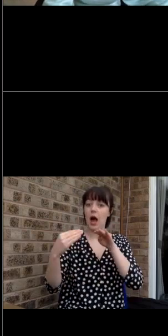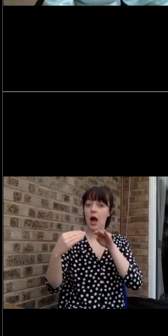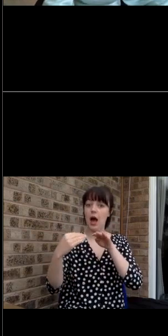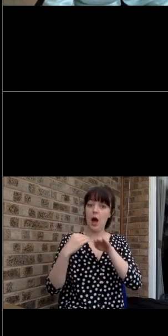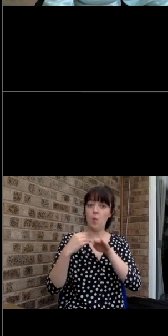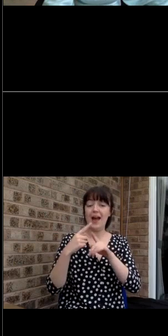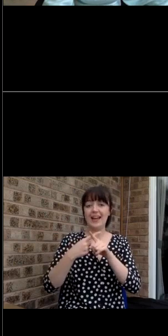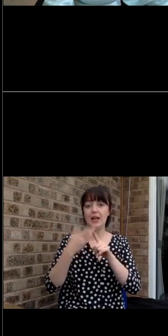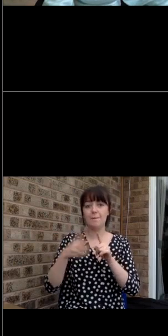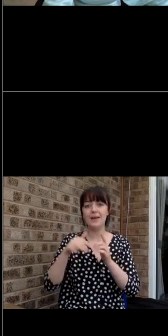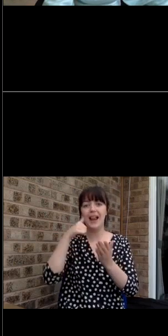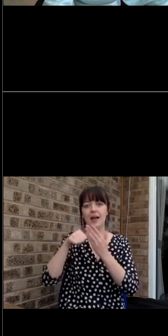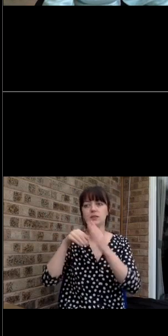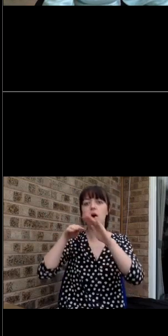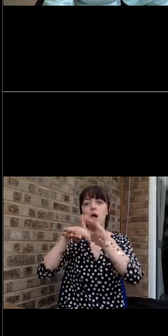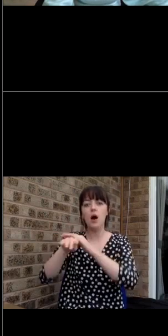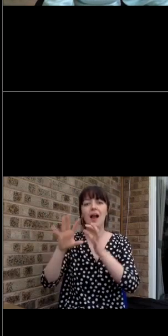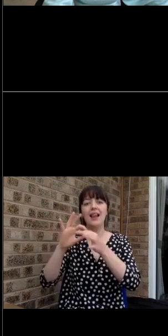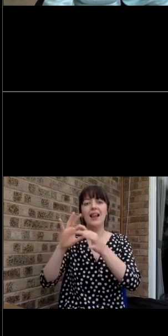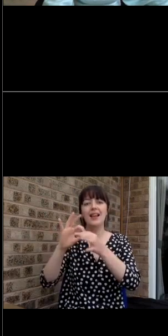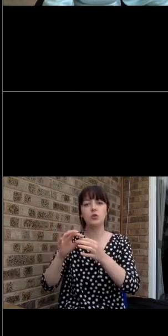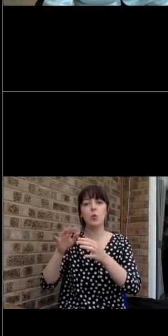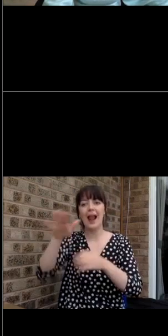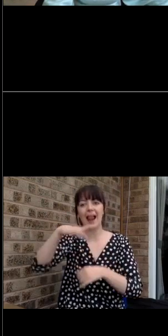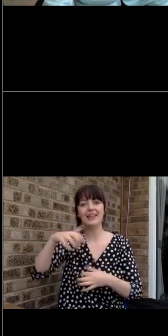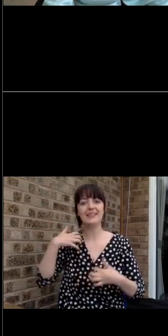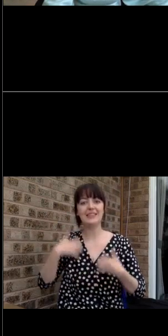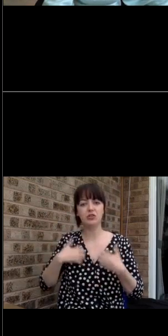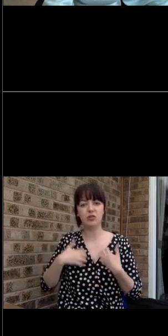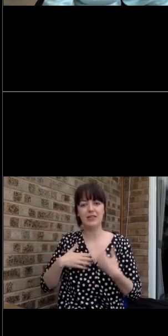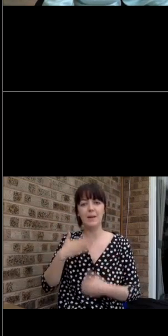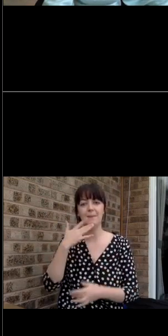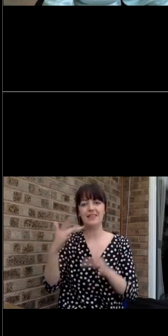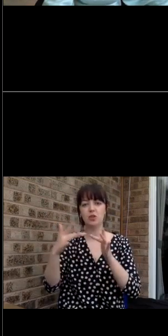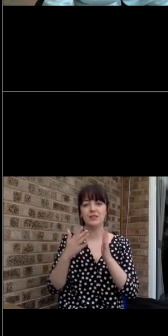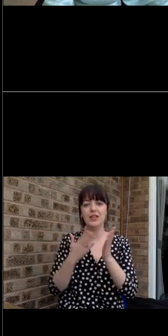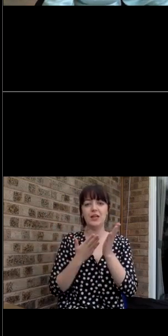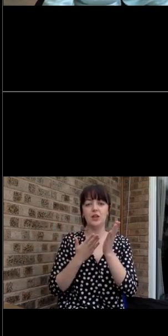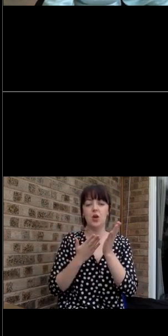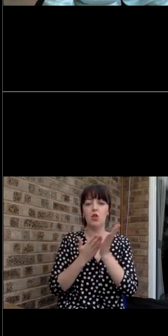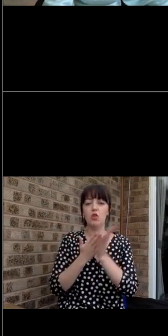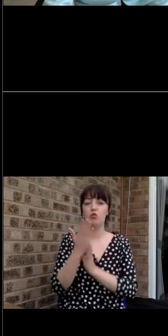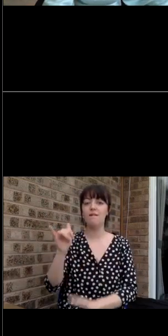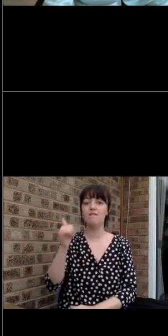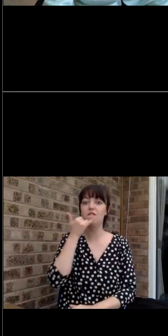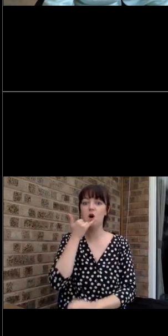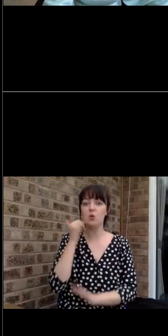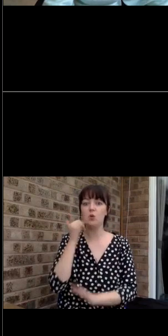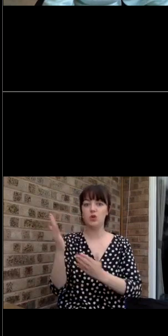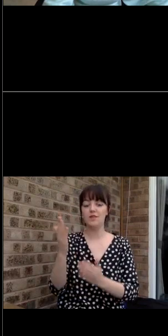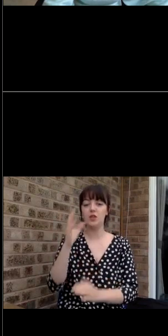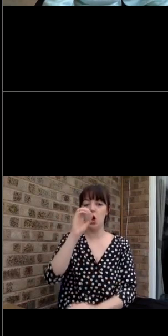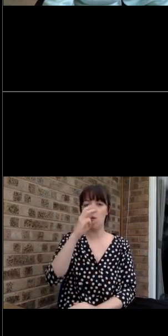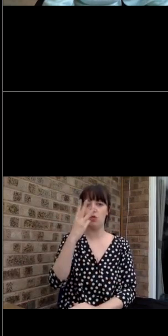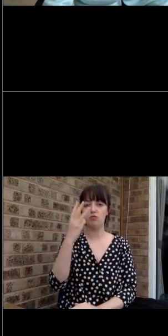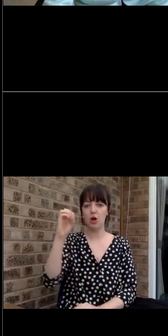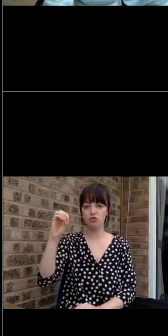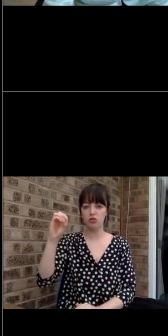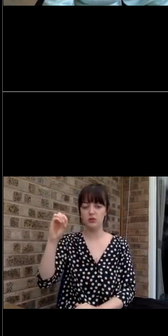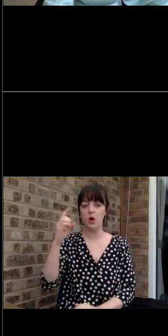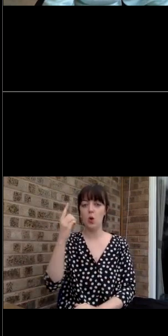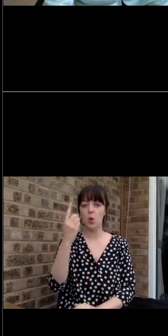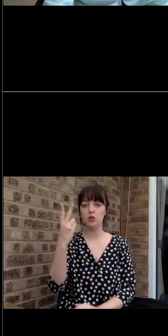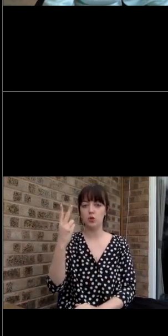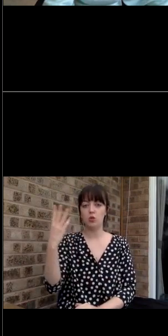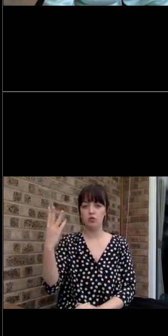us directly using our telephone surgery service, and the number for that is 0300